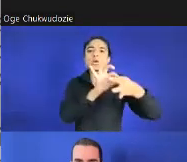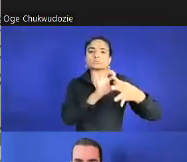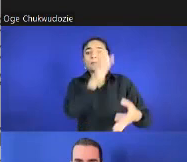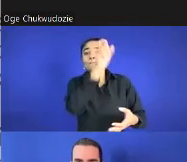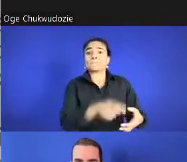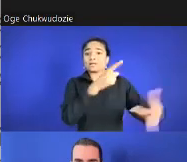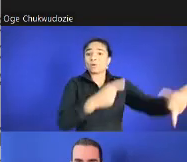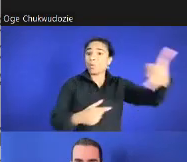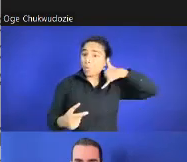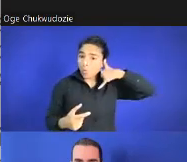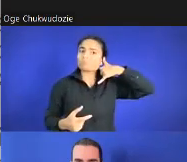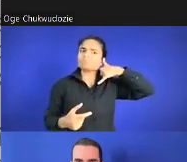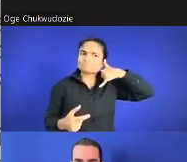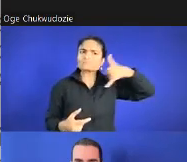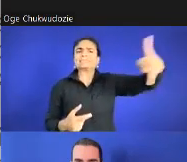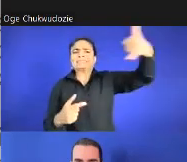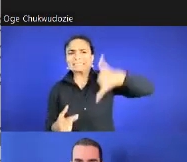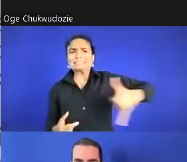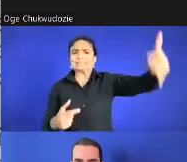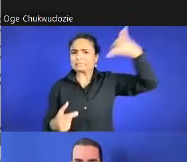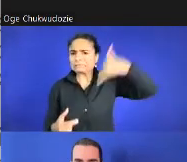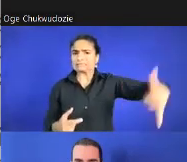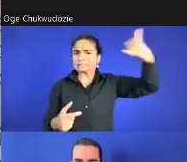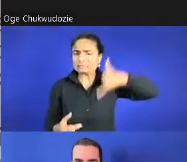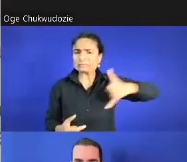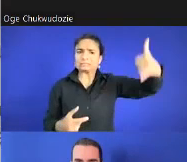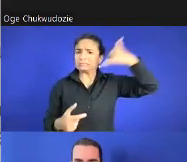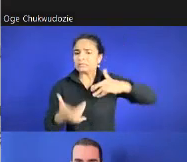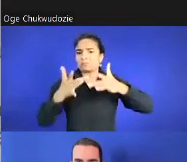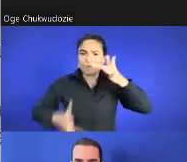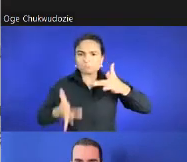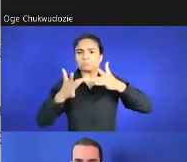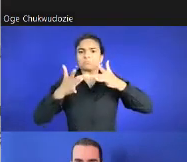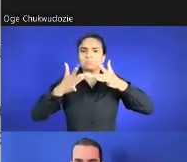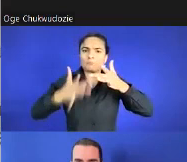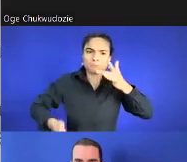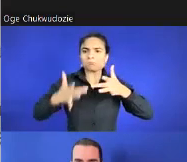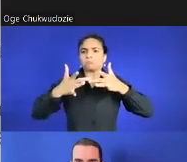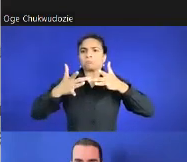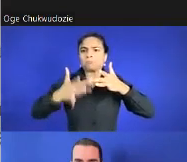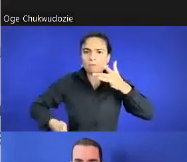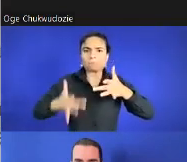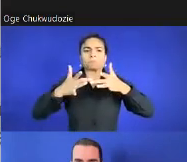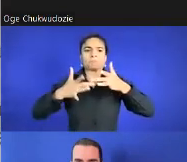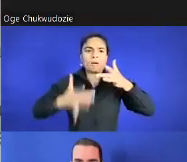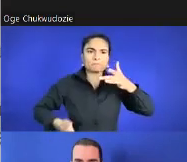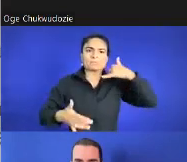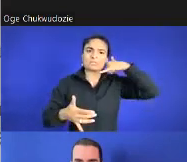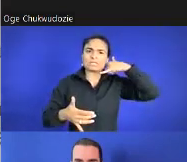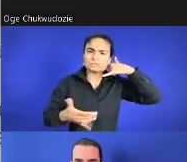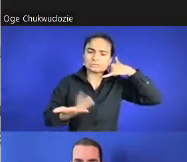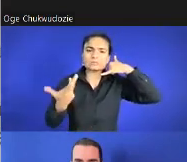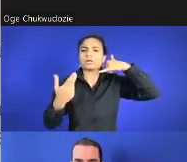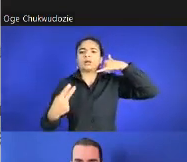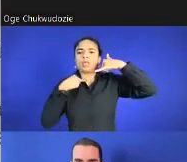you're not able to get through. So these are some other things some of the challenges.